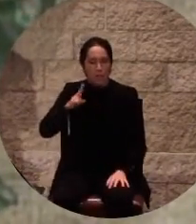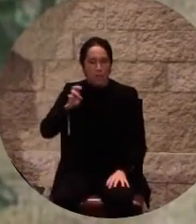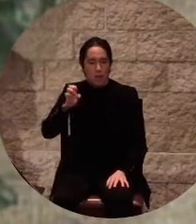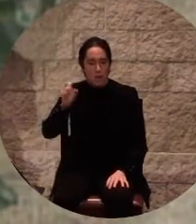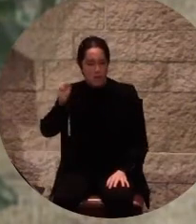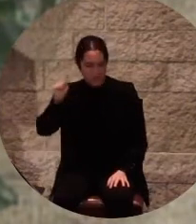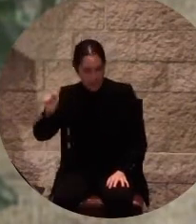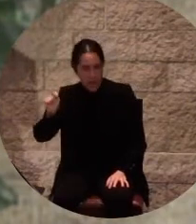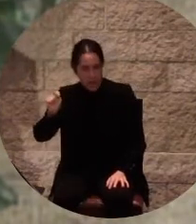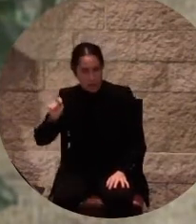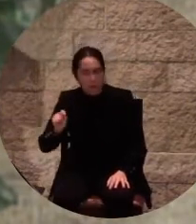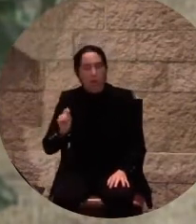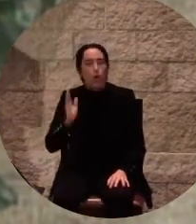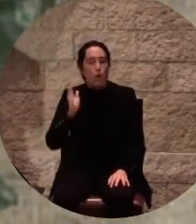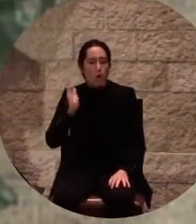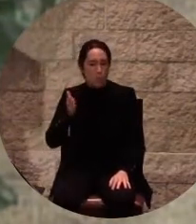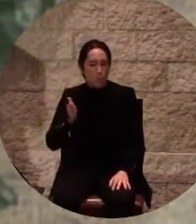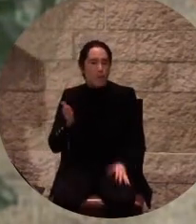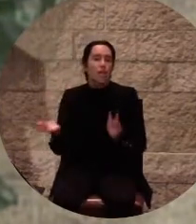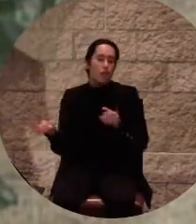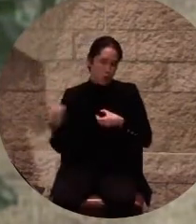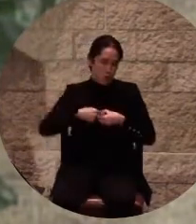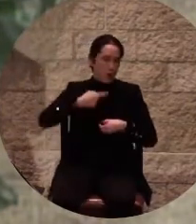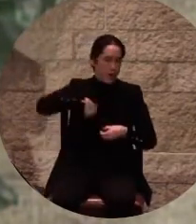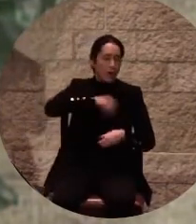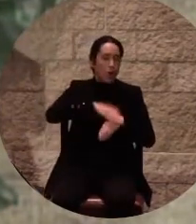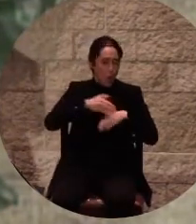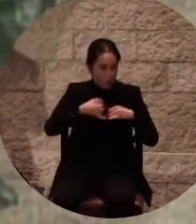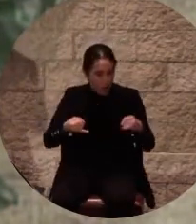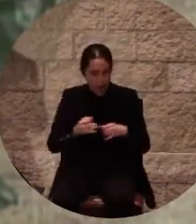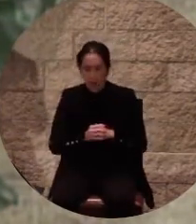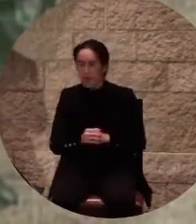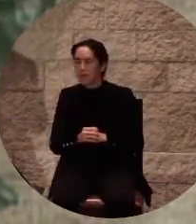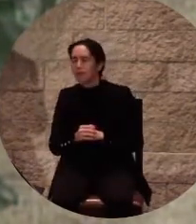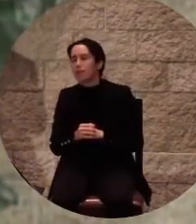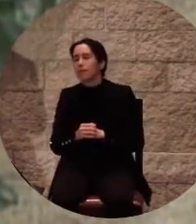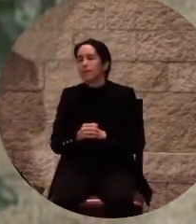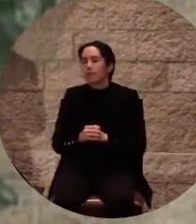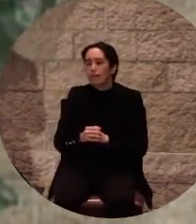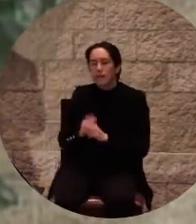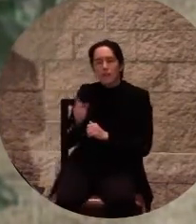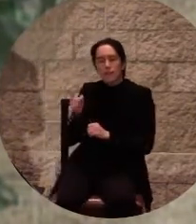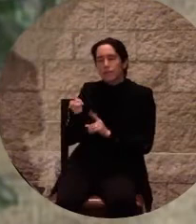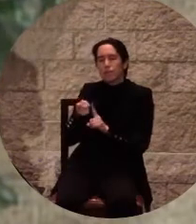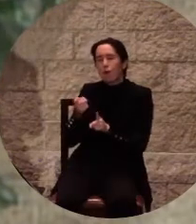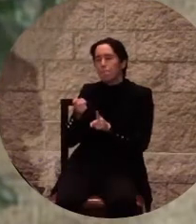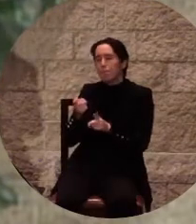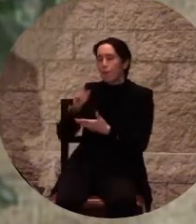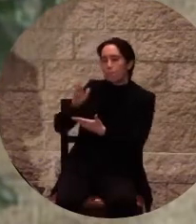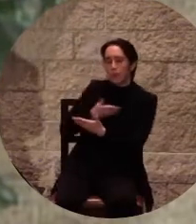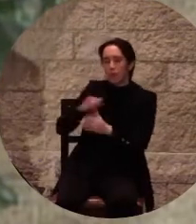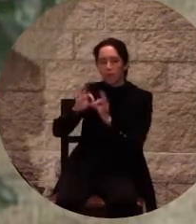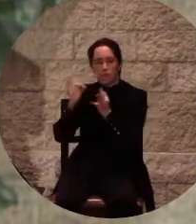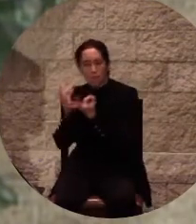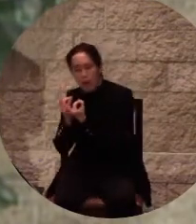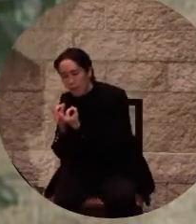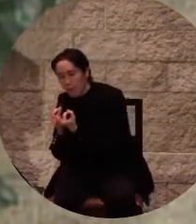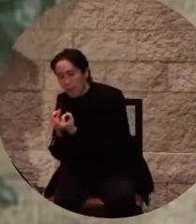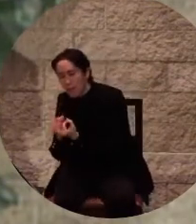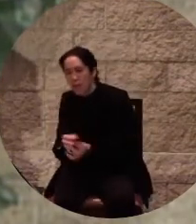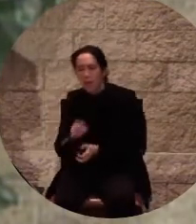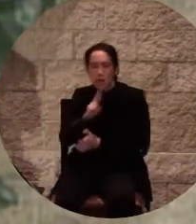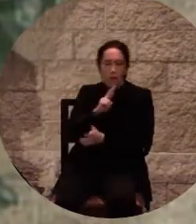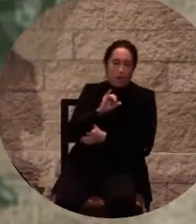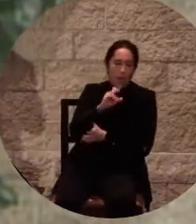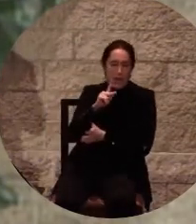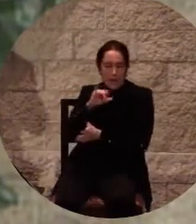musical theater, the Peterson family. Ricky Peterson, you know, Billy Peterson, and Patty Peterson is going to sing for